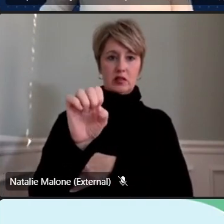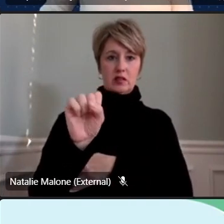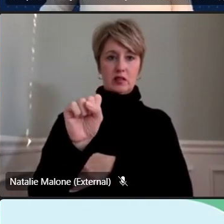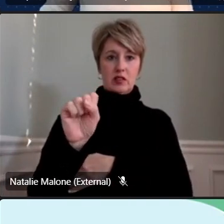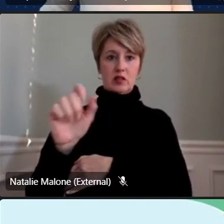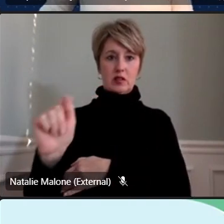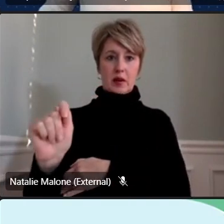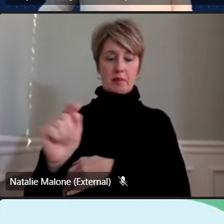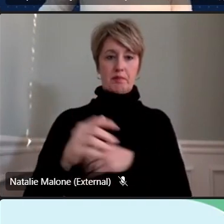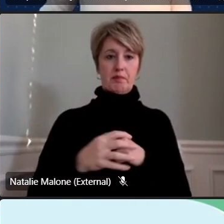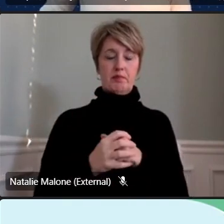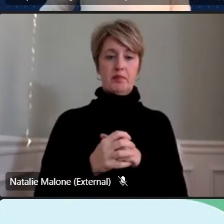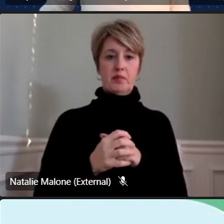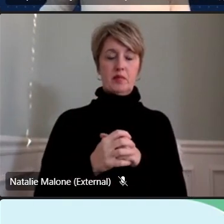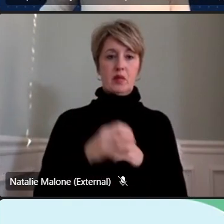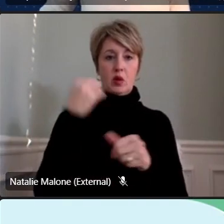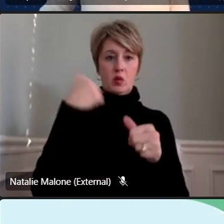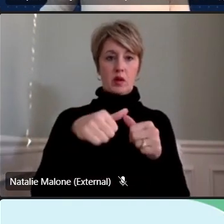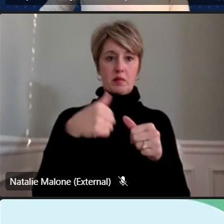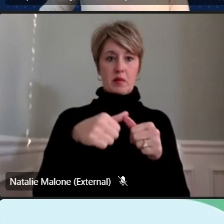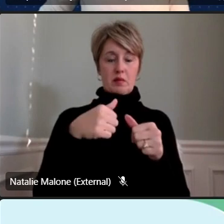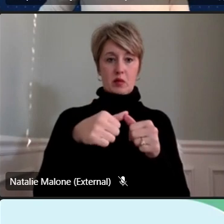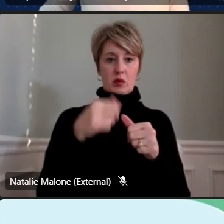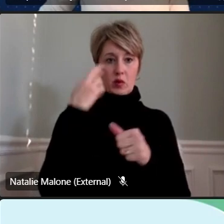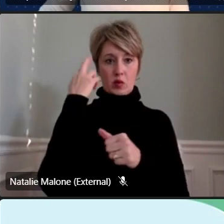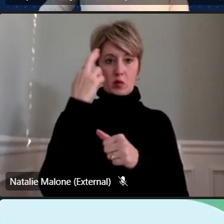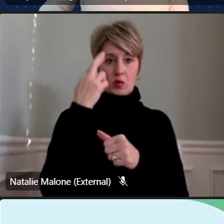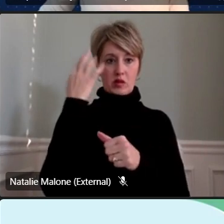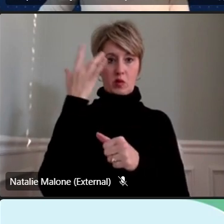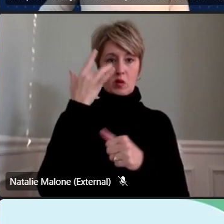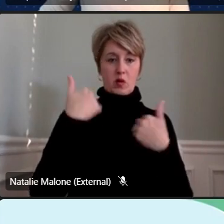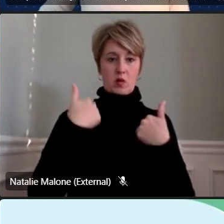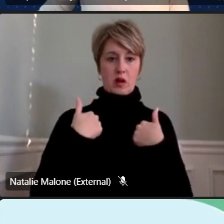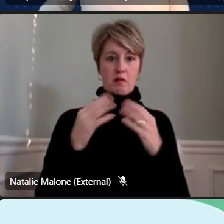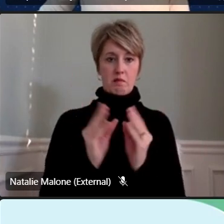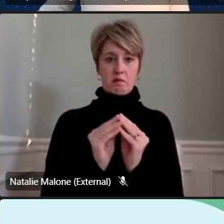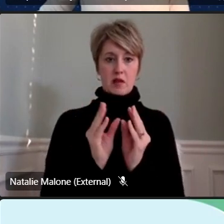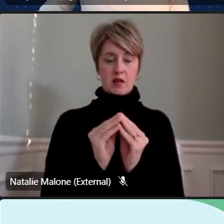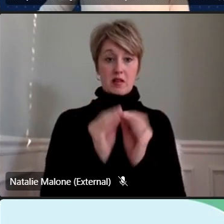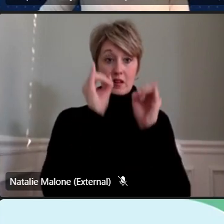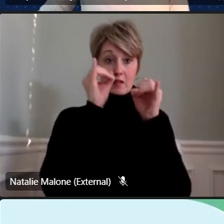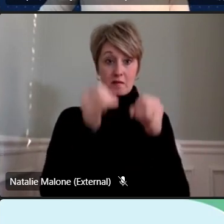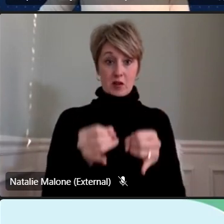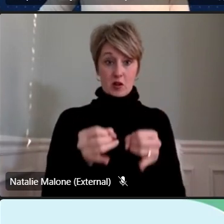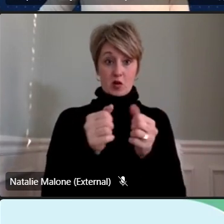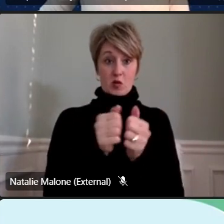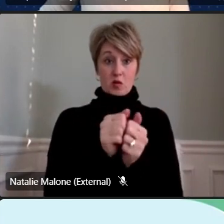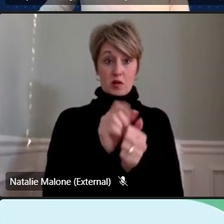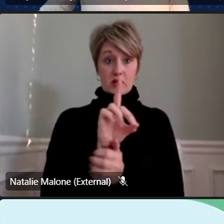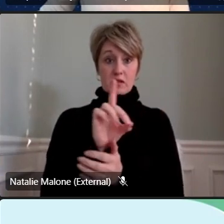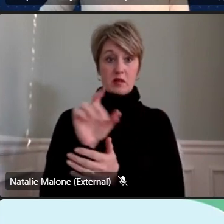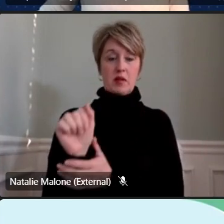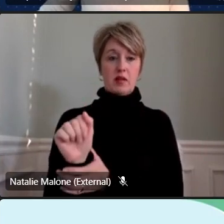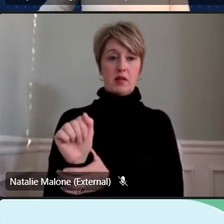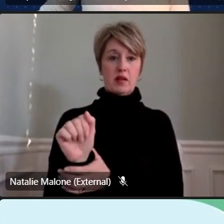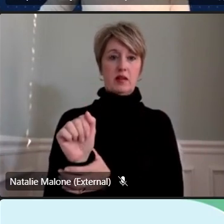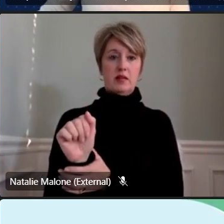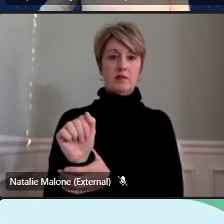Remember the purpose of this advisory group. The Individuals with Disabilities